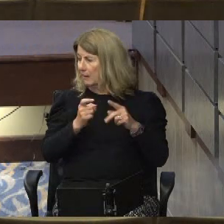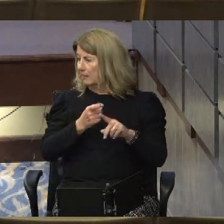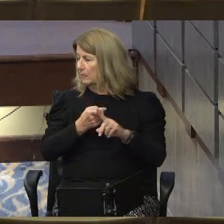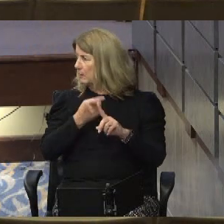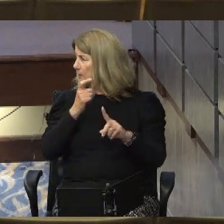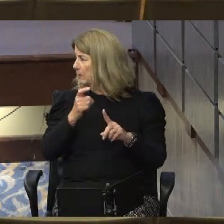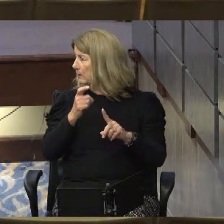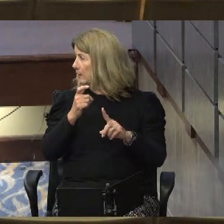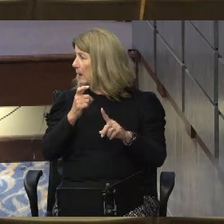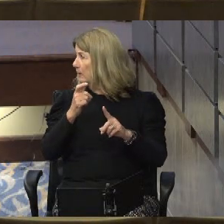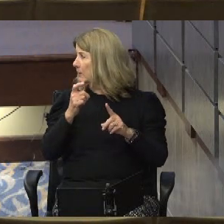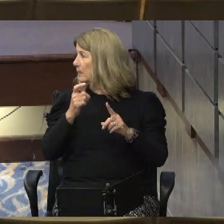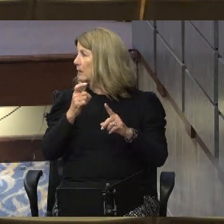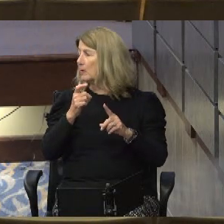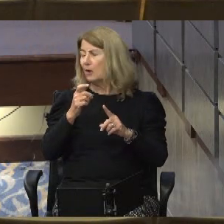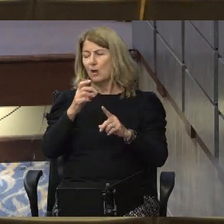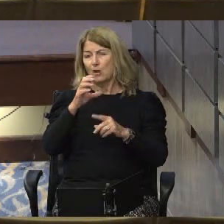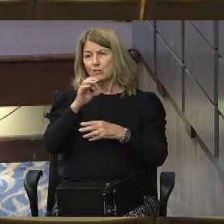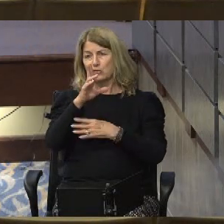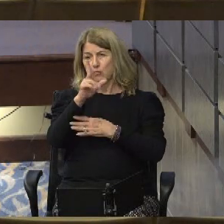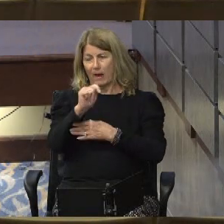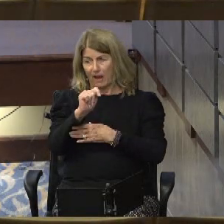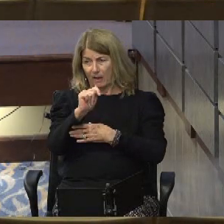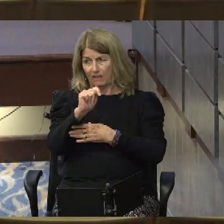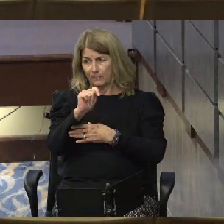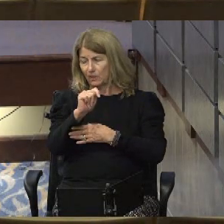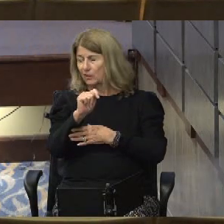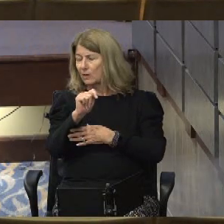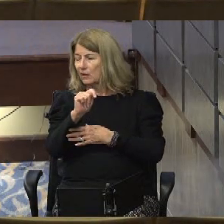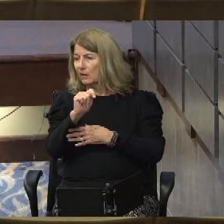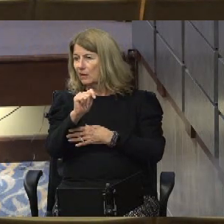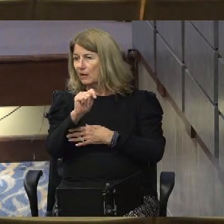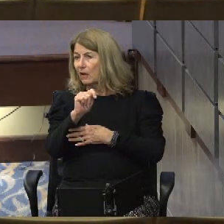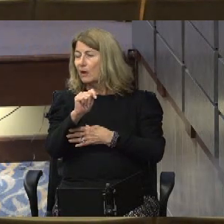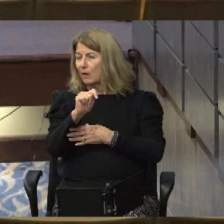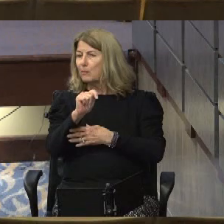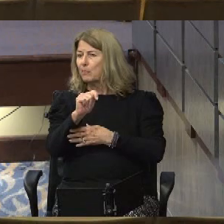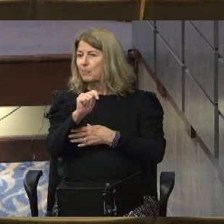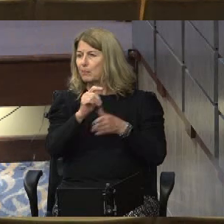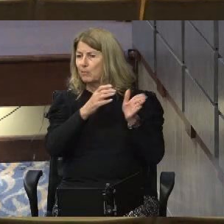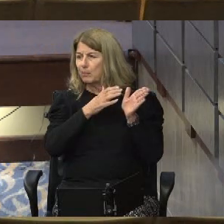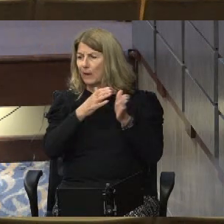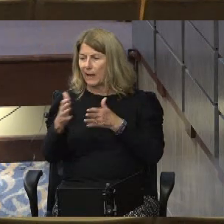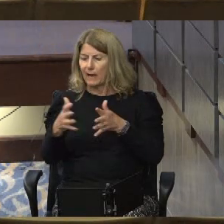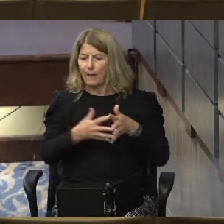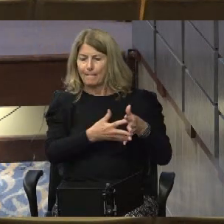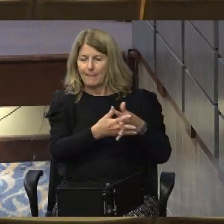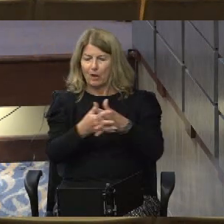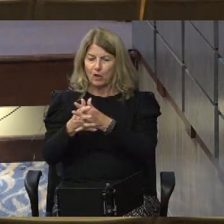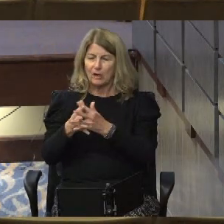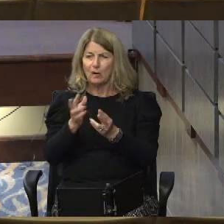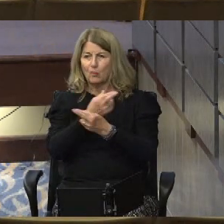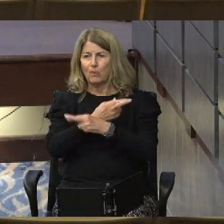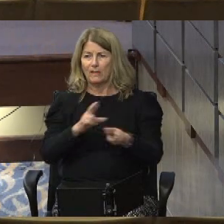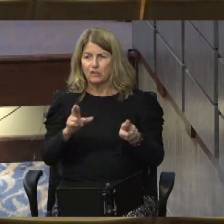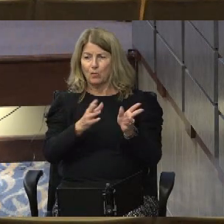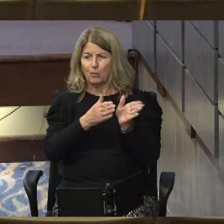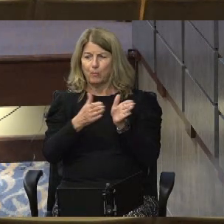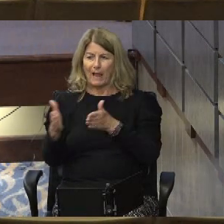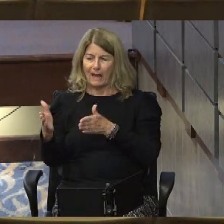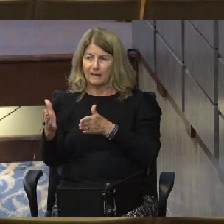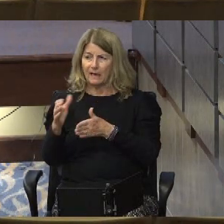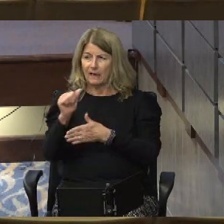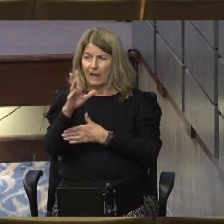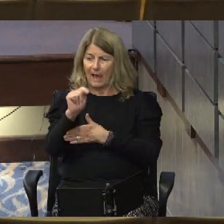draft allocation plan for the Home Investment Partnerships Program, American Rescue Plan Act funding to be submitted to